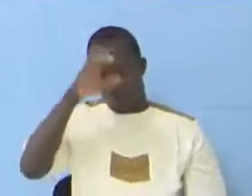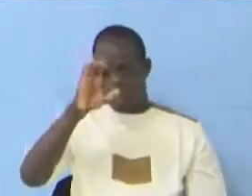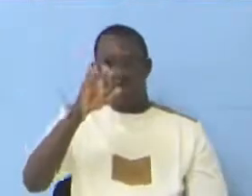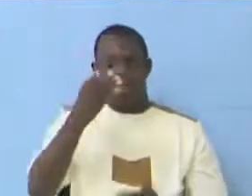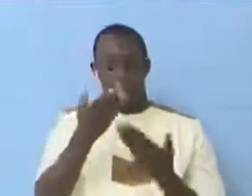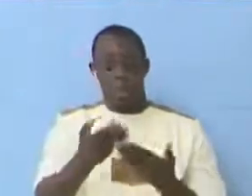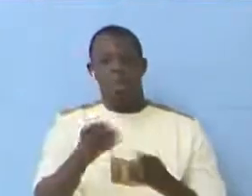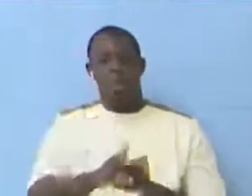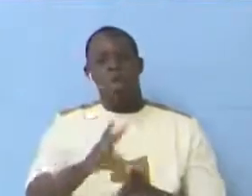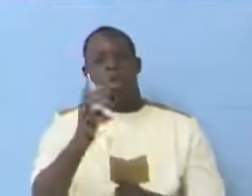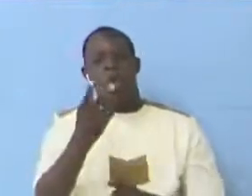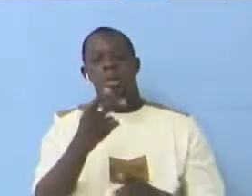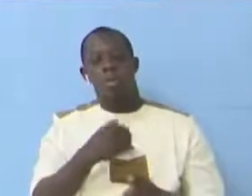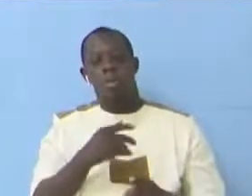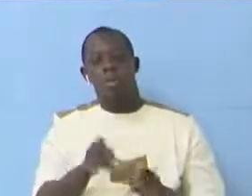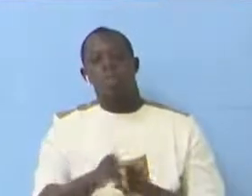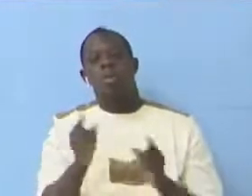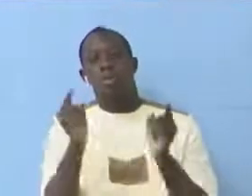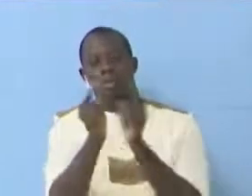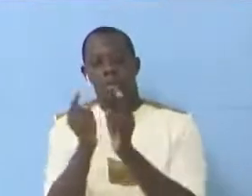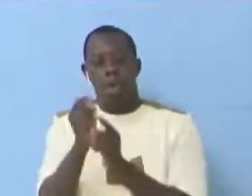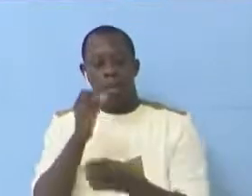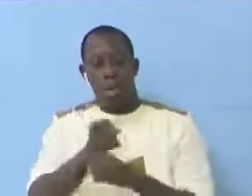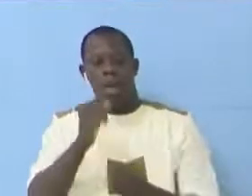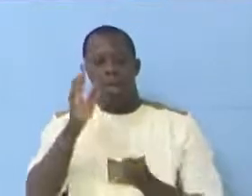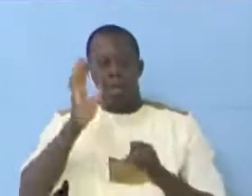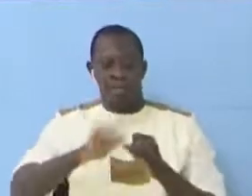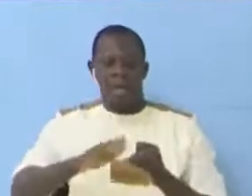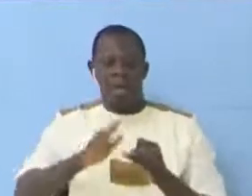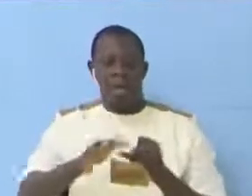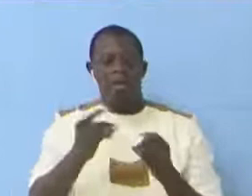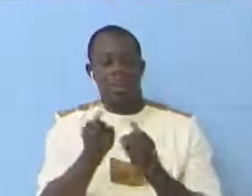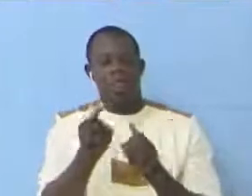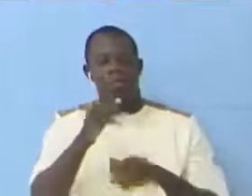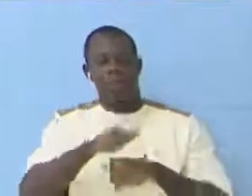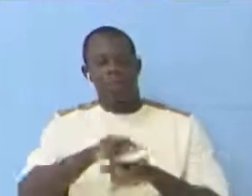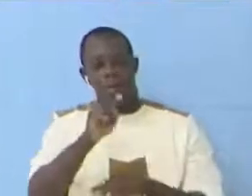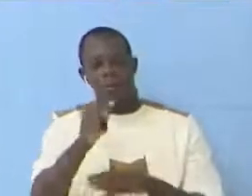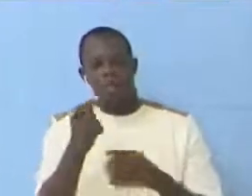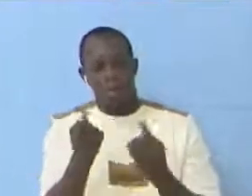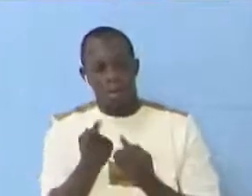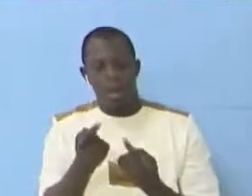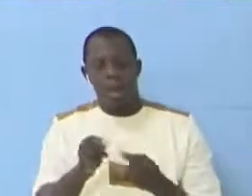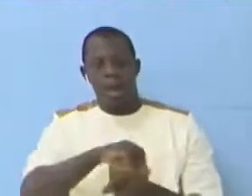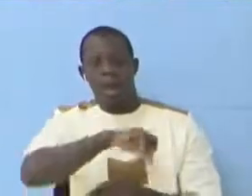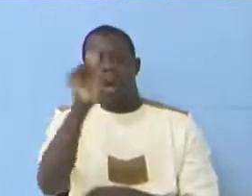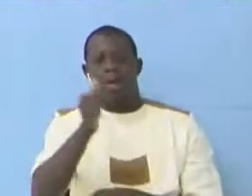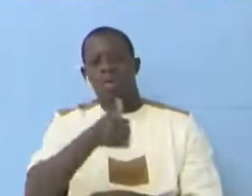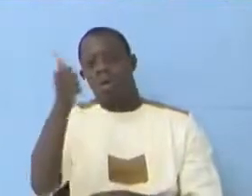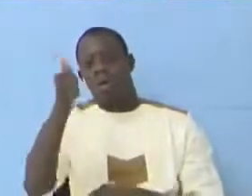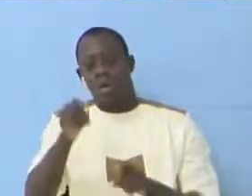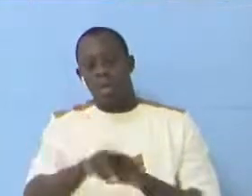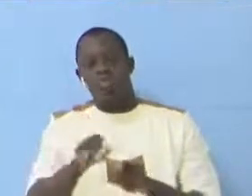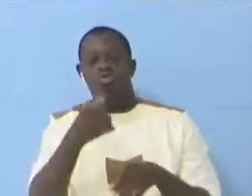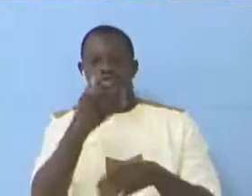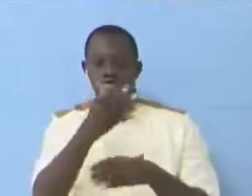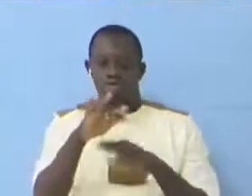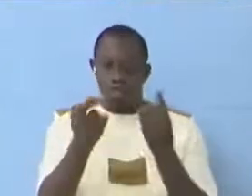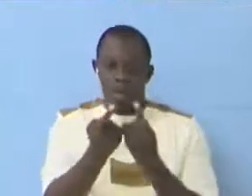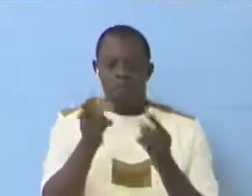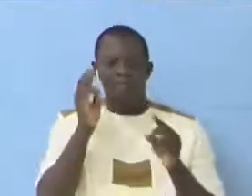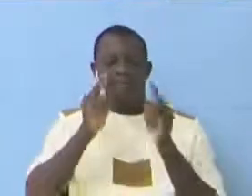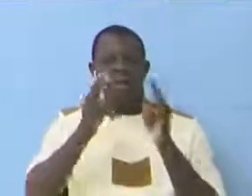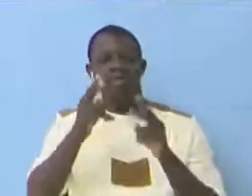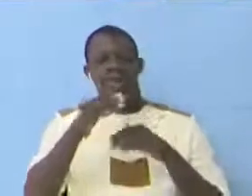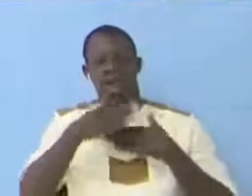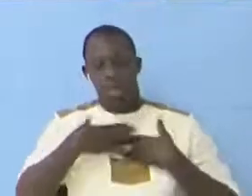would reach its conclusion on these and other violations from